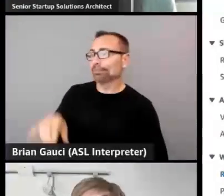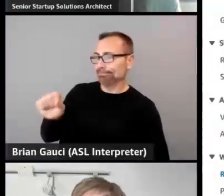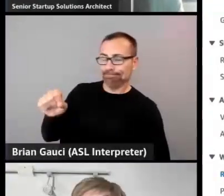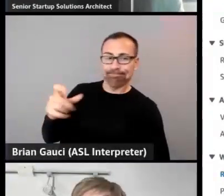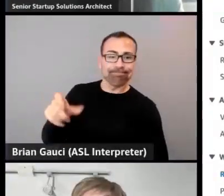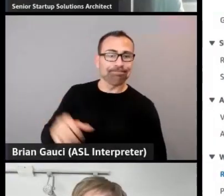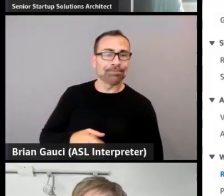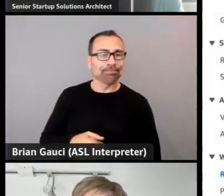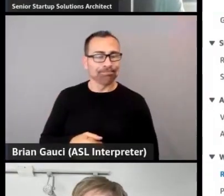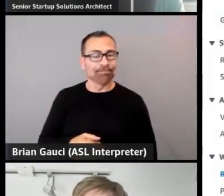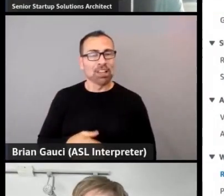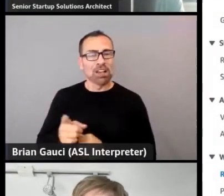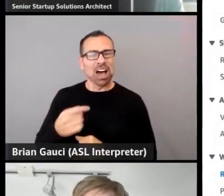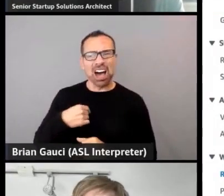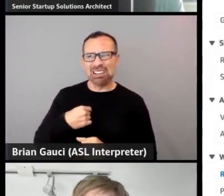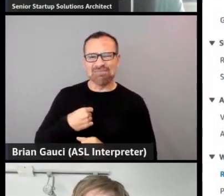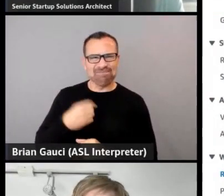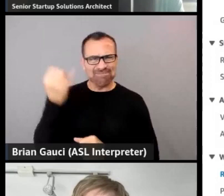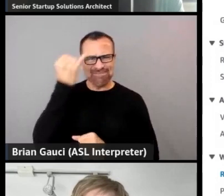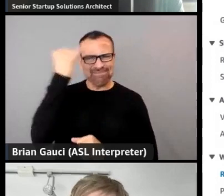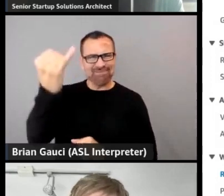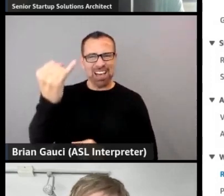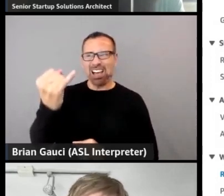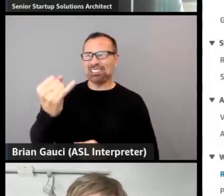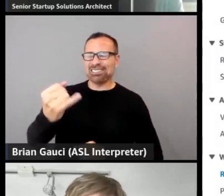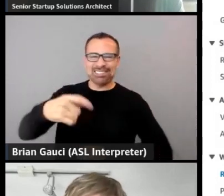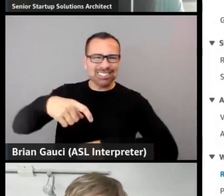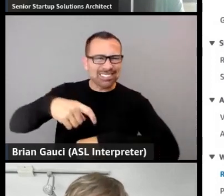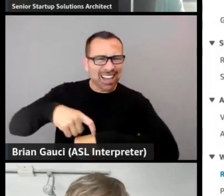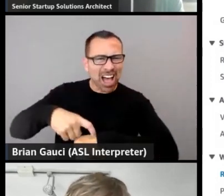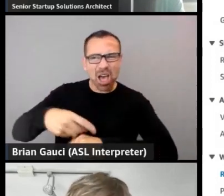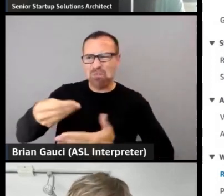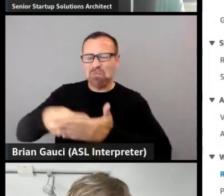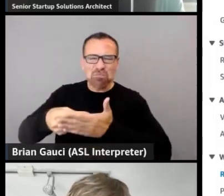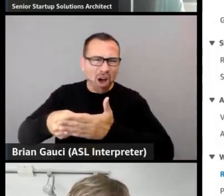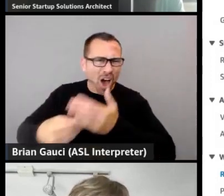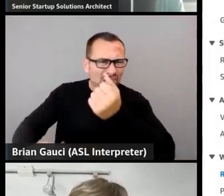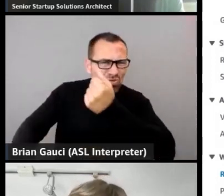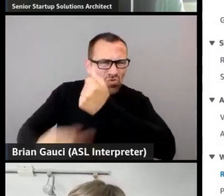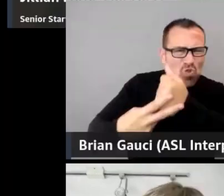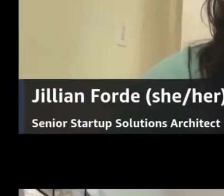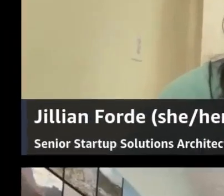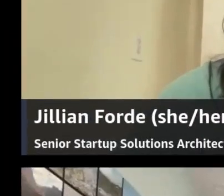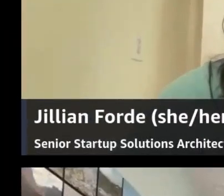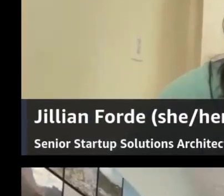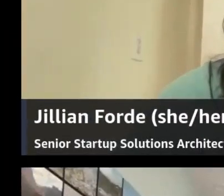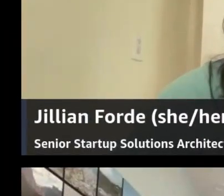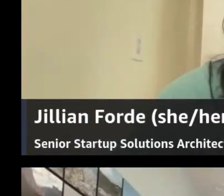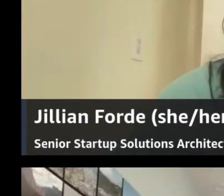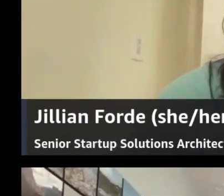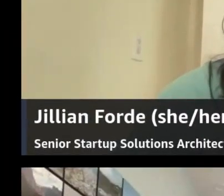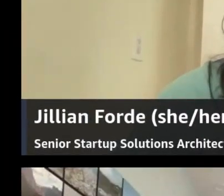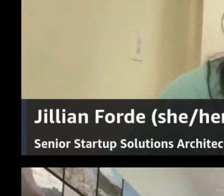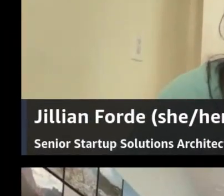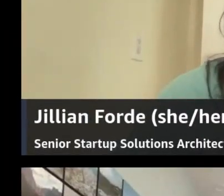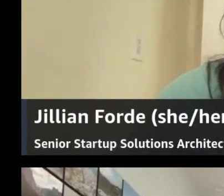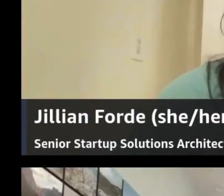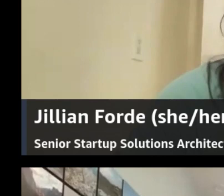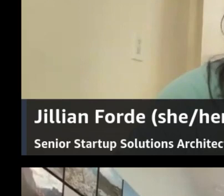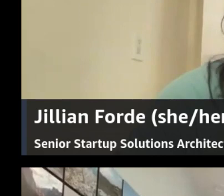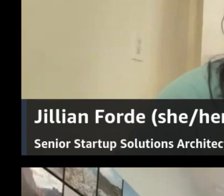totally imagine that's gonna save customers like so much time and money. I always remember, just having to deal with